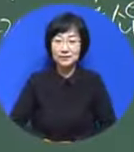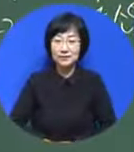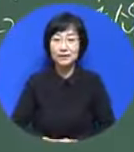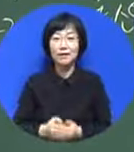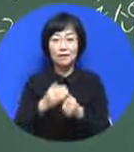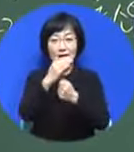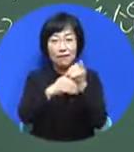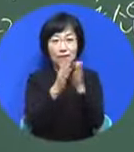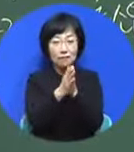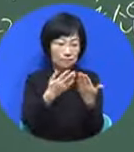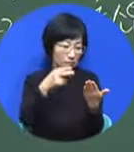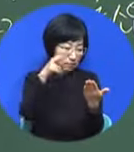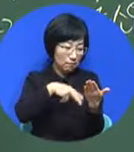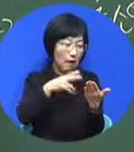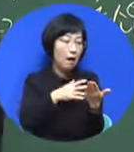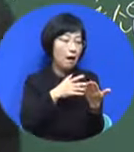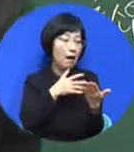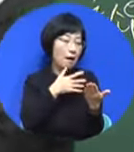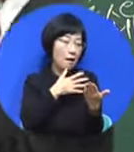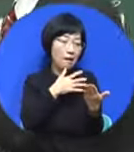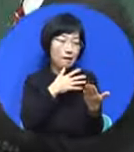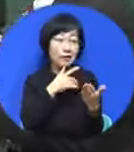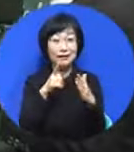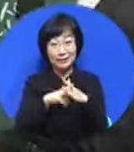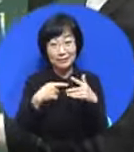That's how world evangelization will happen.